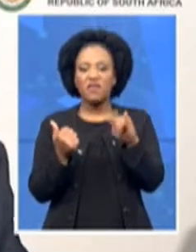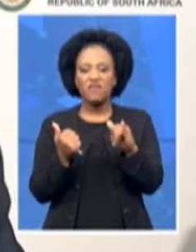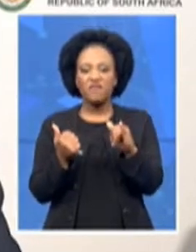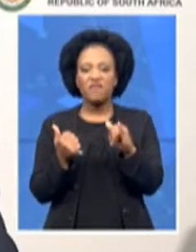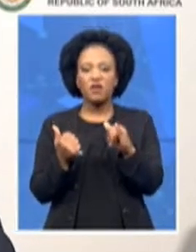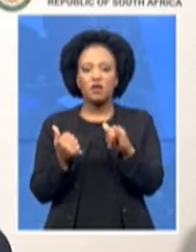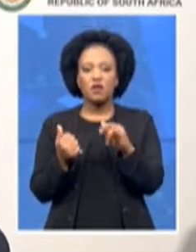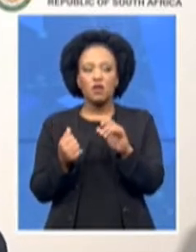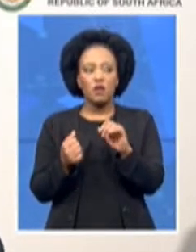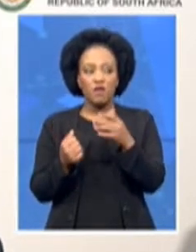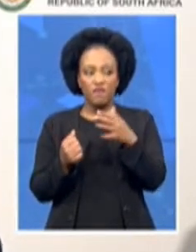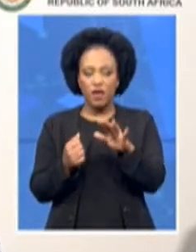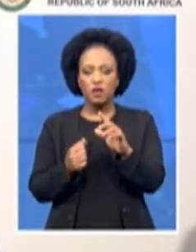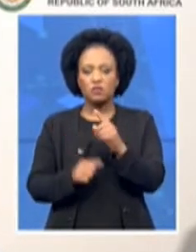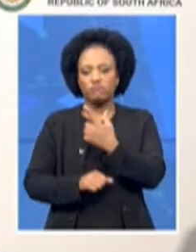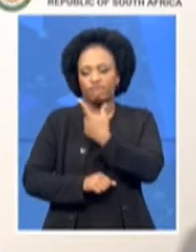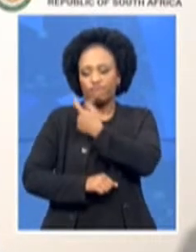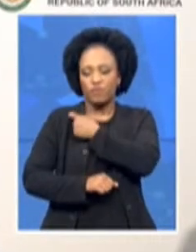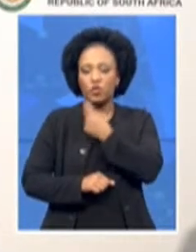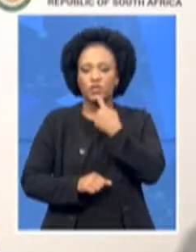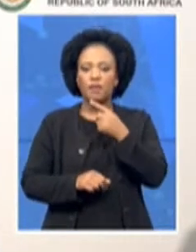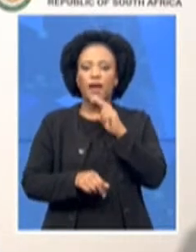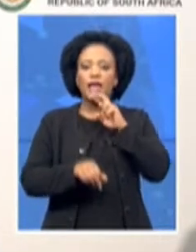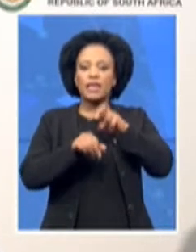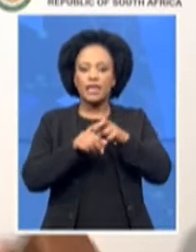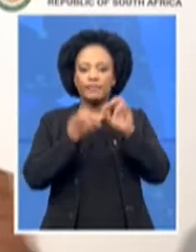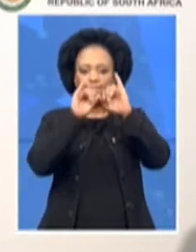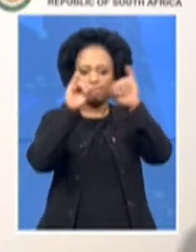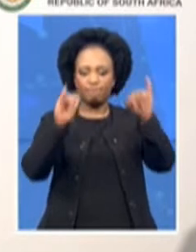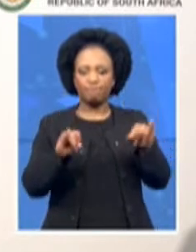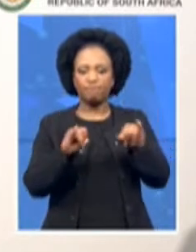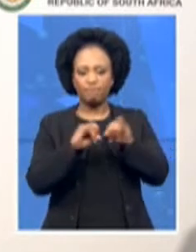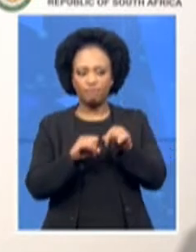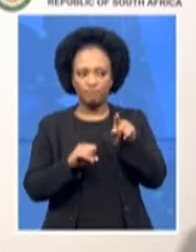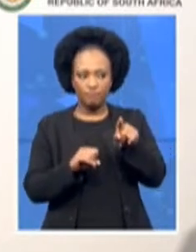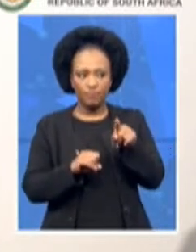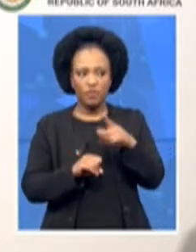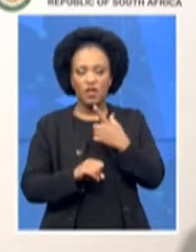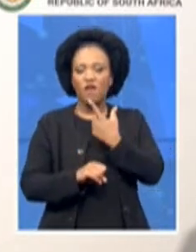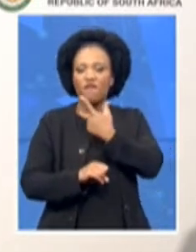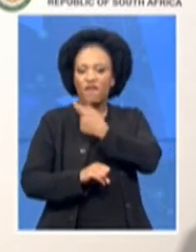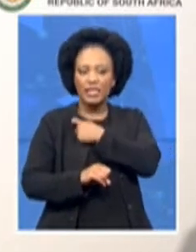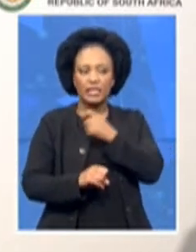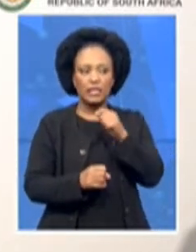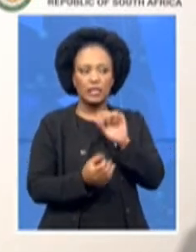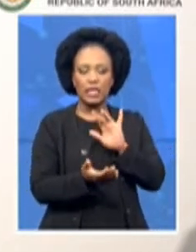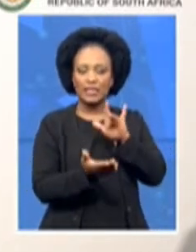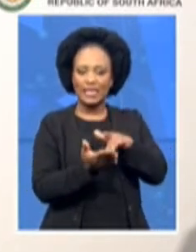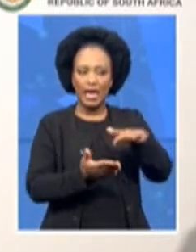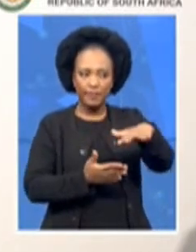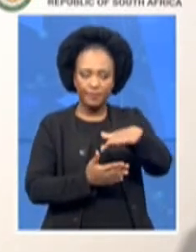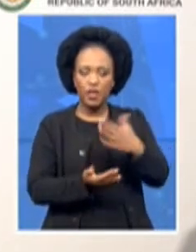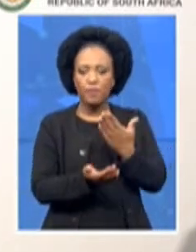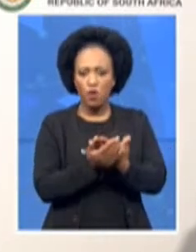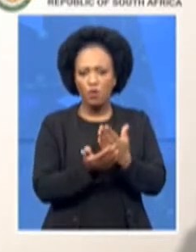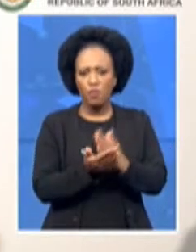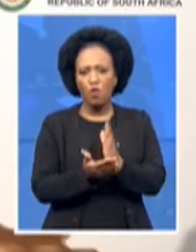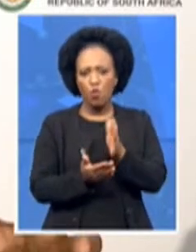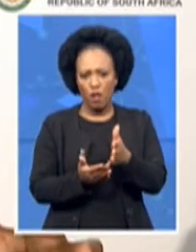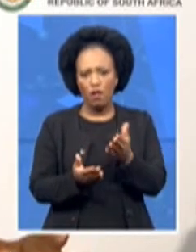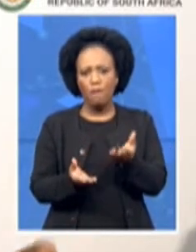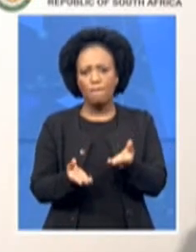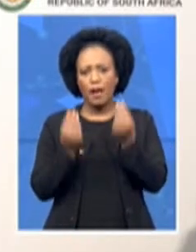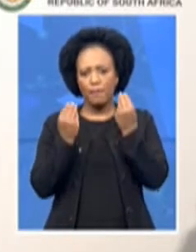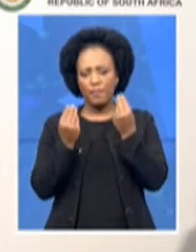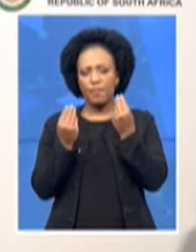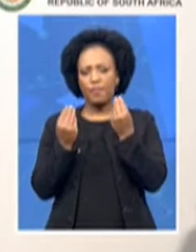certificate, our vaccination sites will make it possible for you to can actually have it printed. If they don't